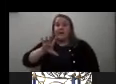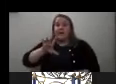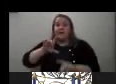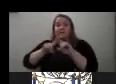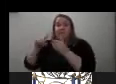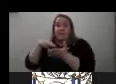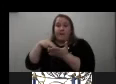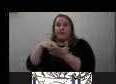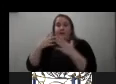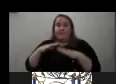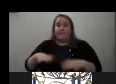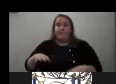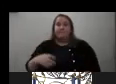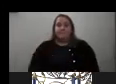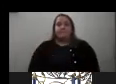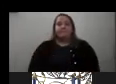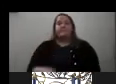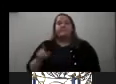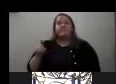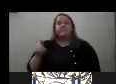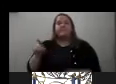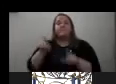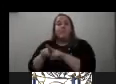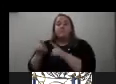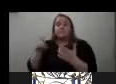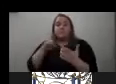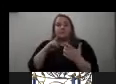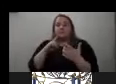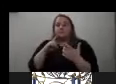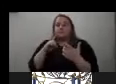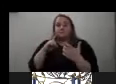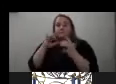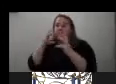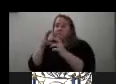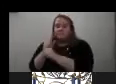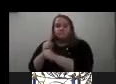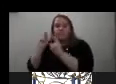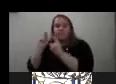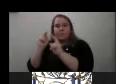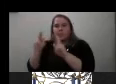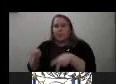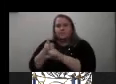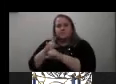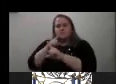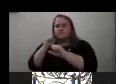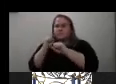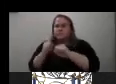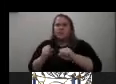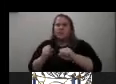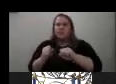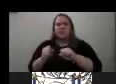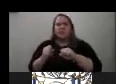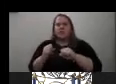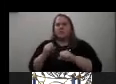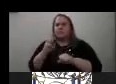ballets. She was also just a fascinating human being, just incredibly